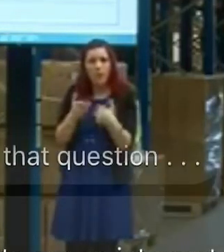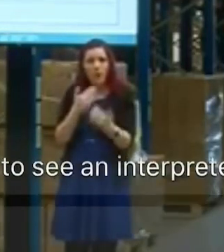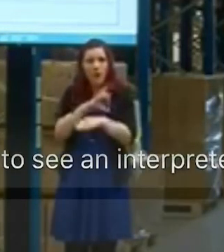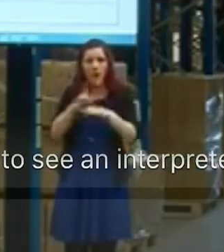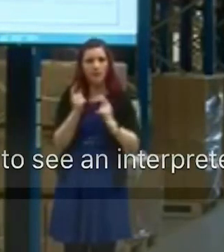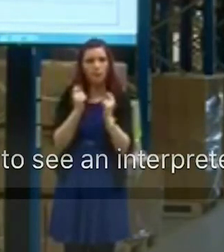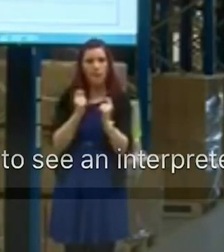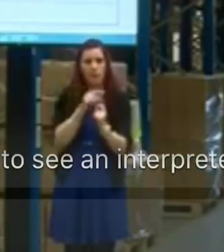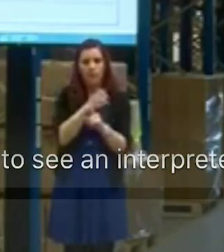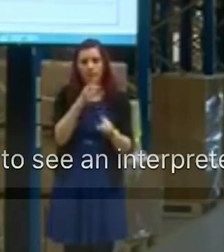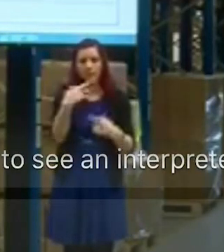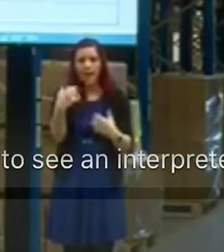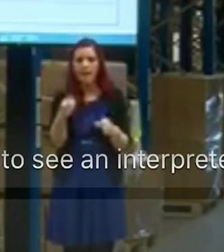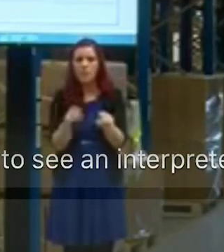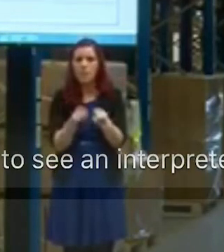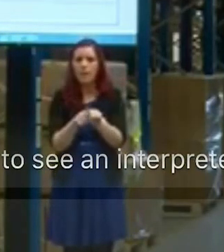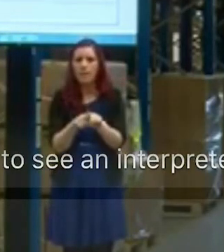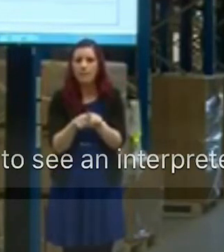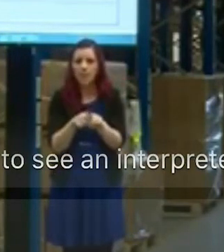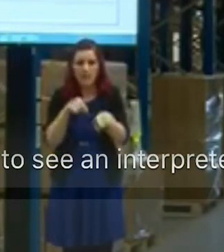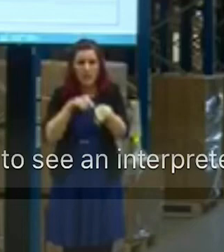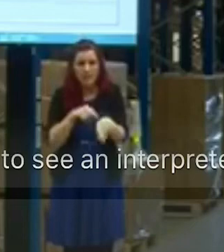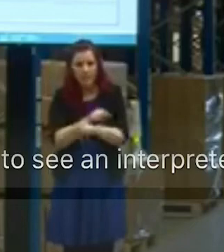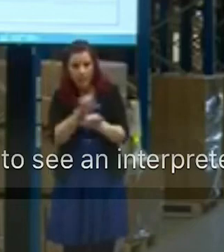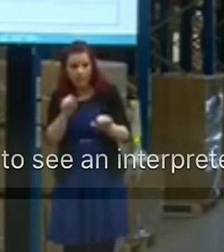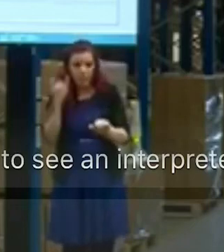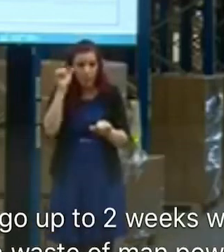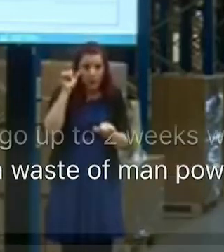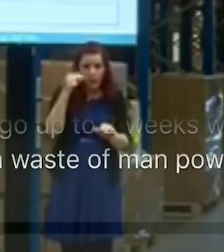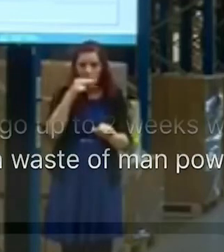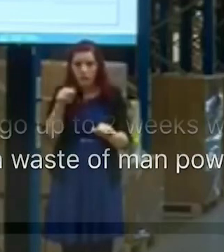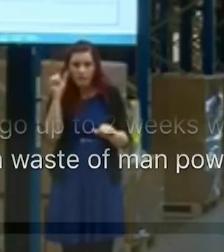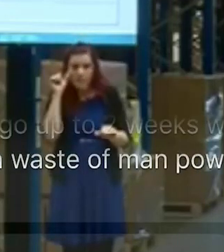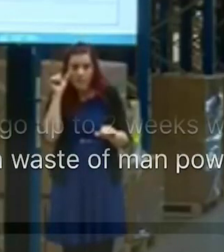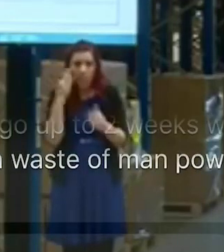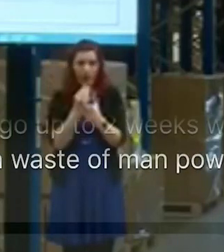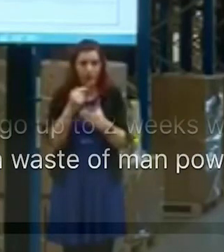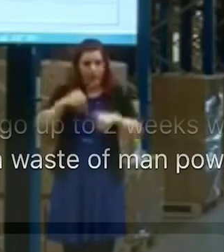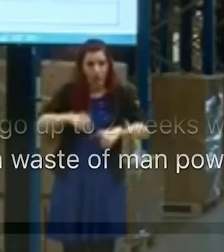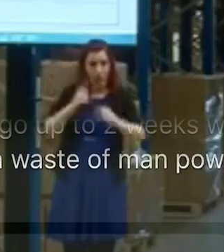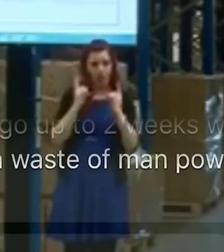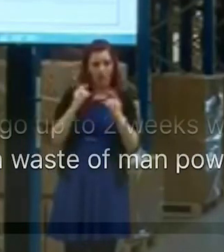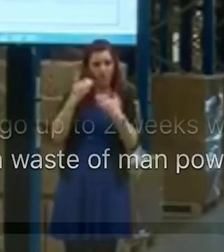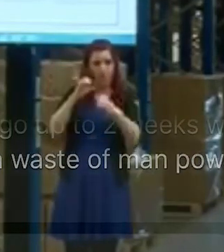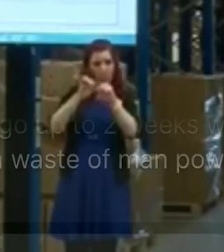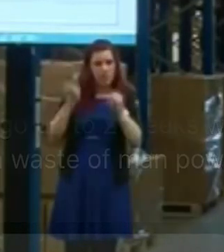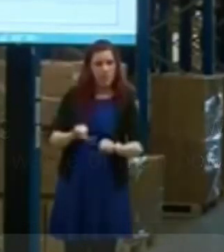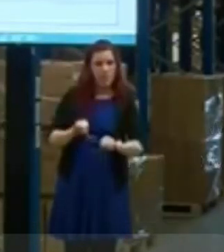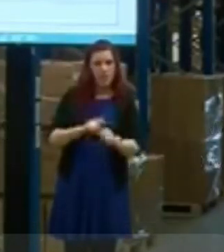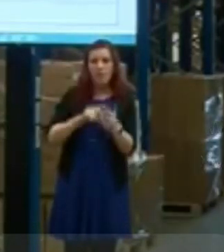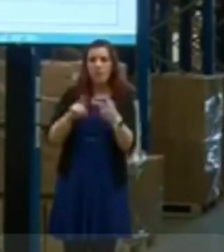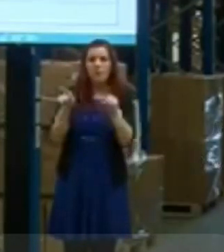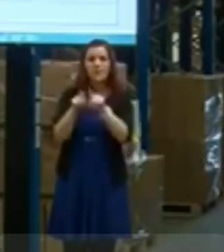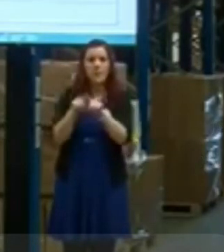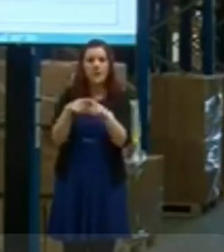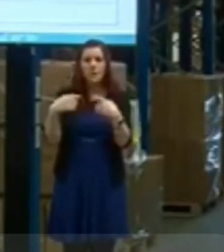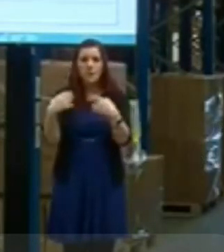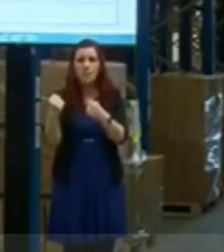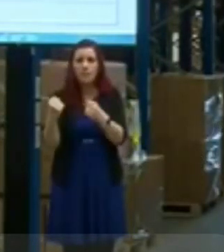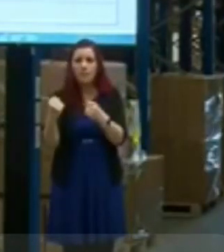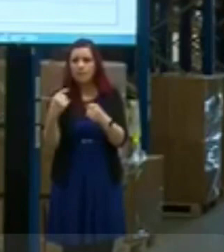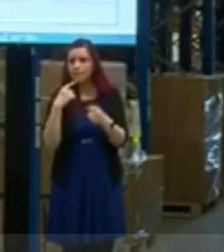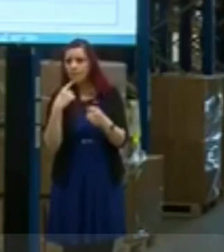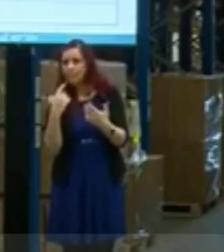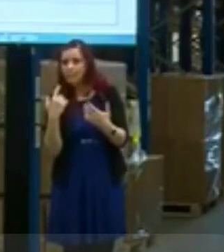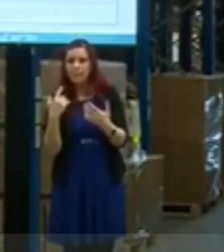for our healthcare system in terms of the familiarity and the ease with which people in our healthcare system would use it. The fact that it